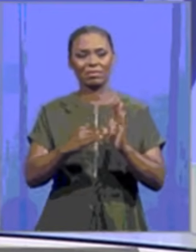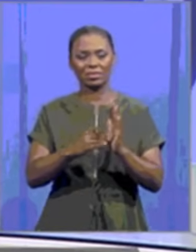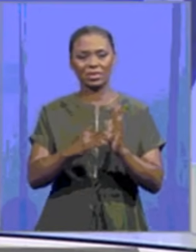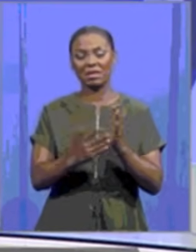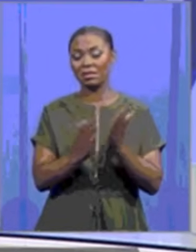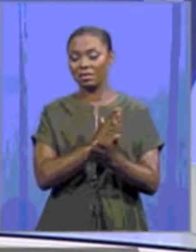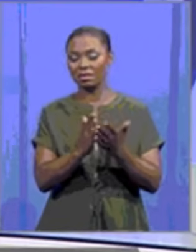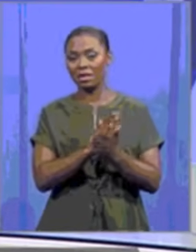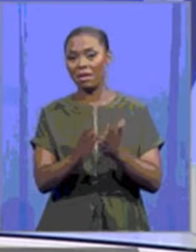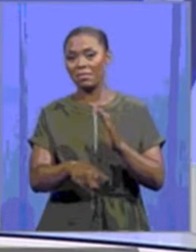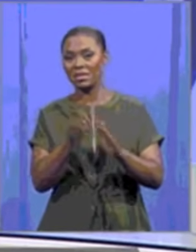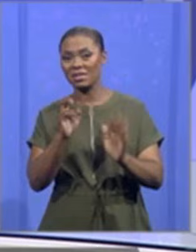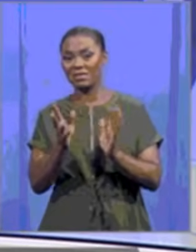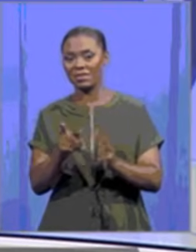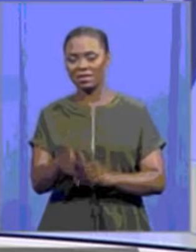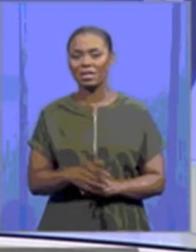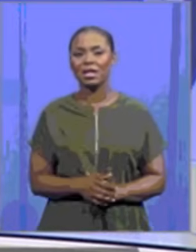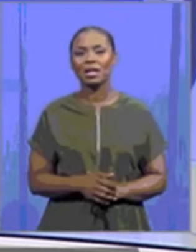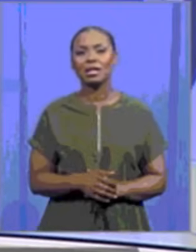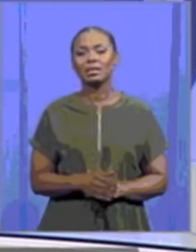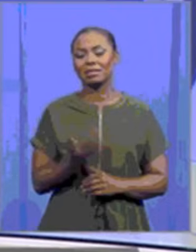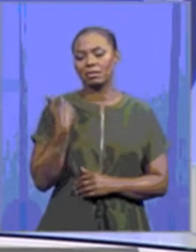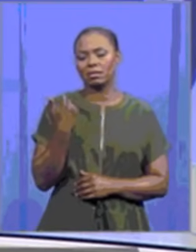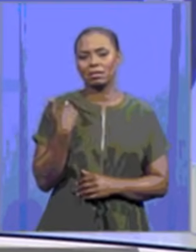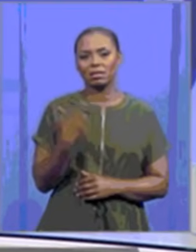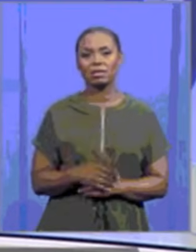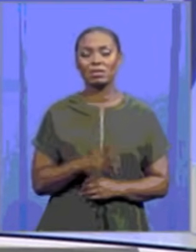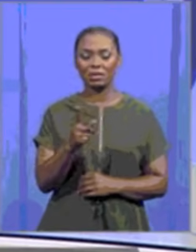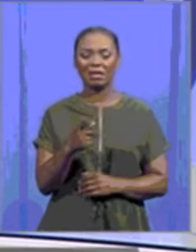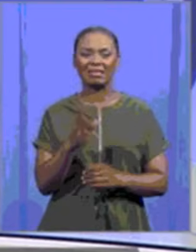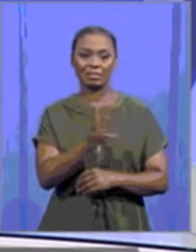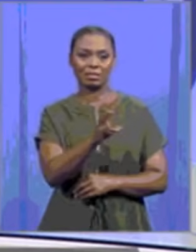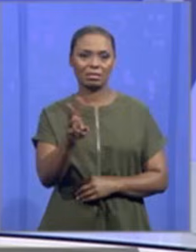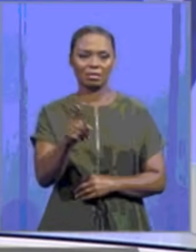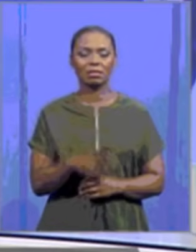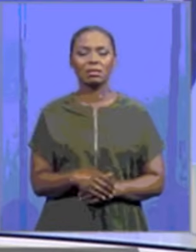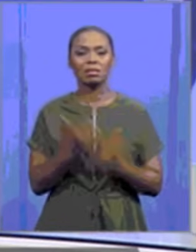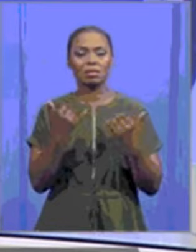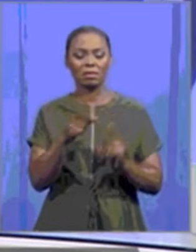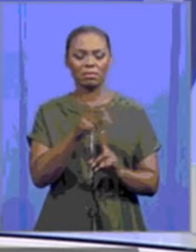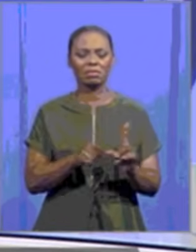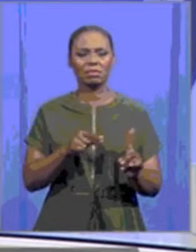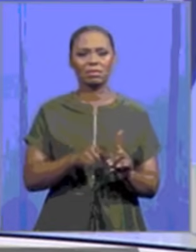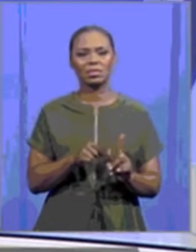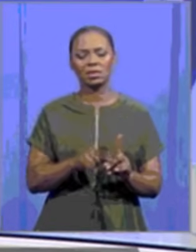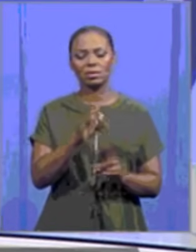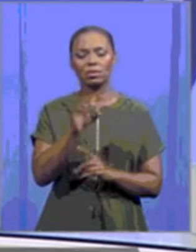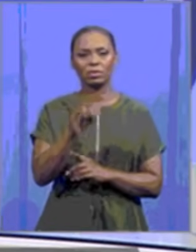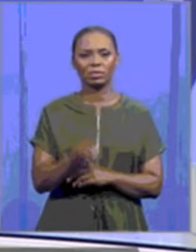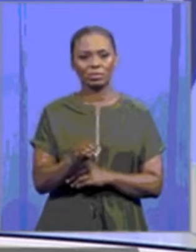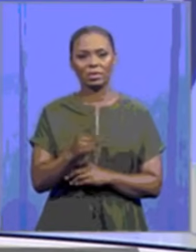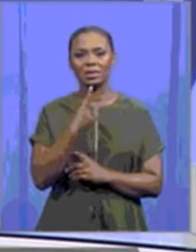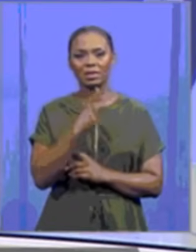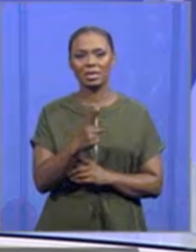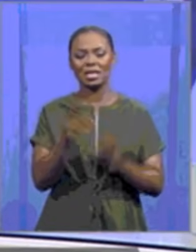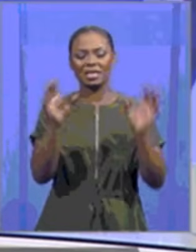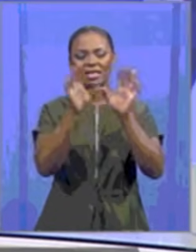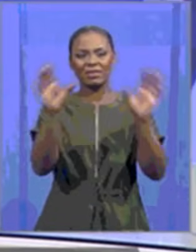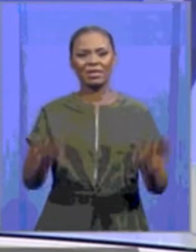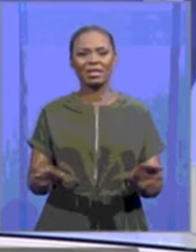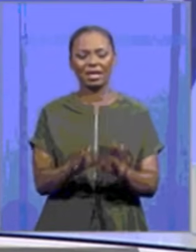Mohlankedi phetiši wa Umalusi Ngaka Mafu Rakometsi o bontšitše matshwenyego ka bosenyi bja go rekiša disertificate